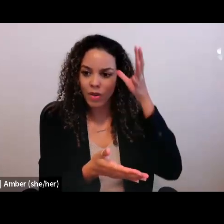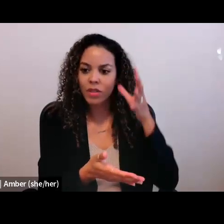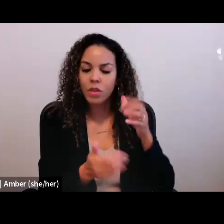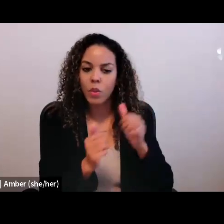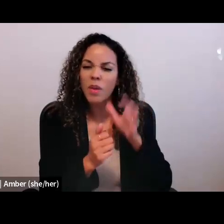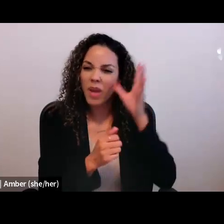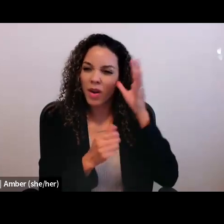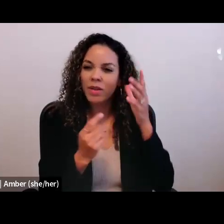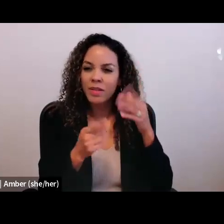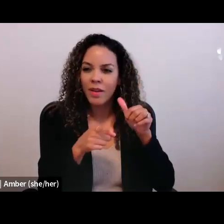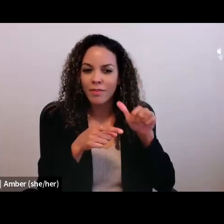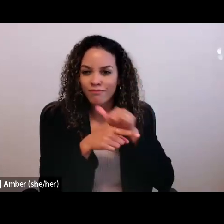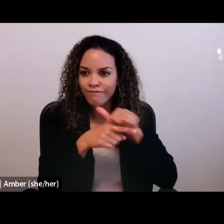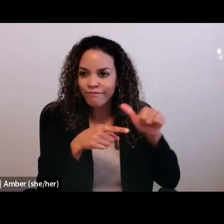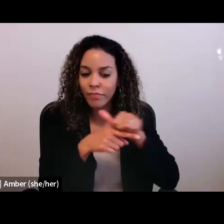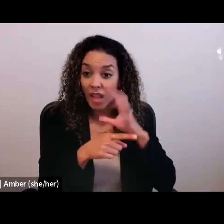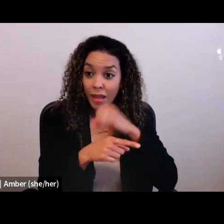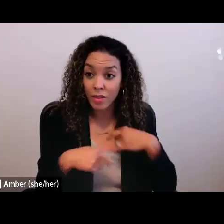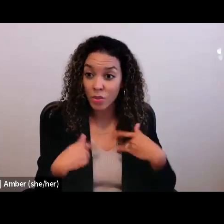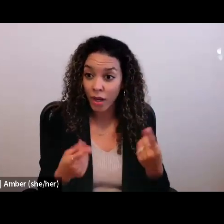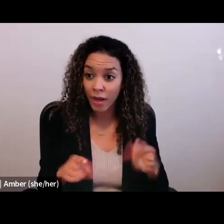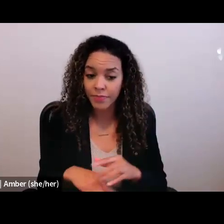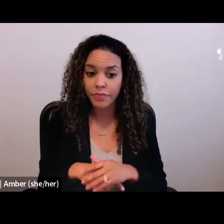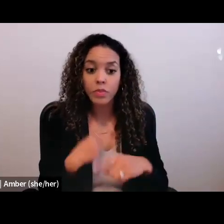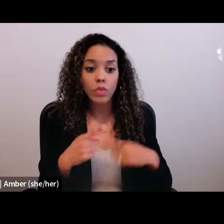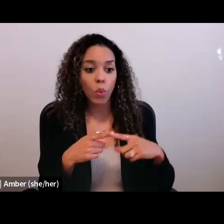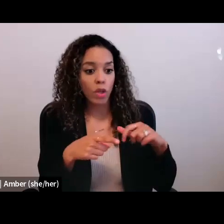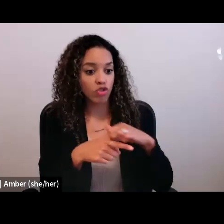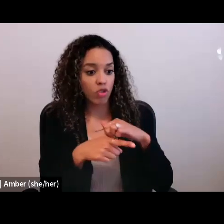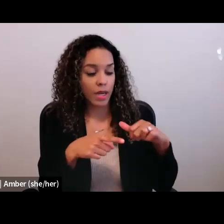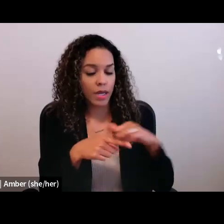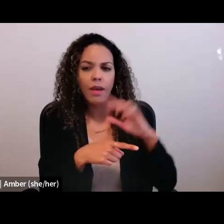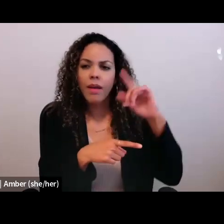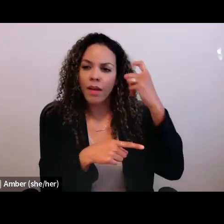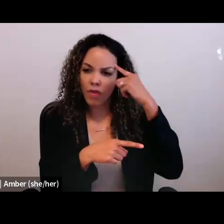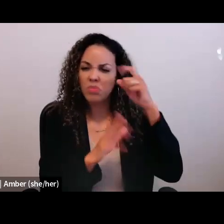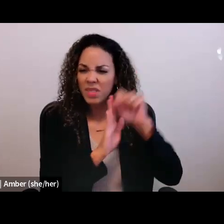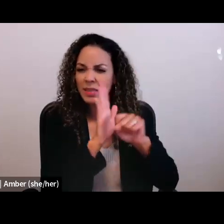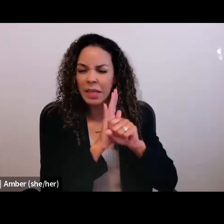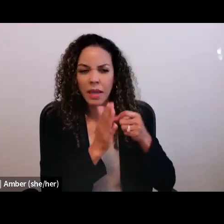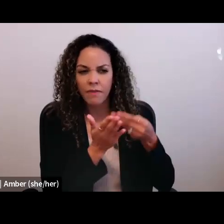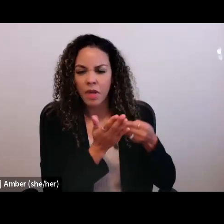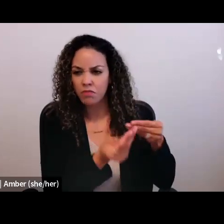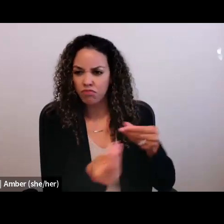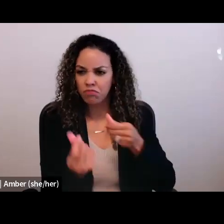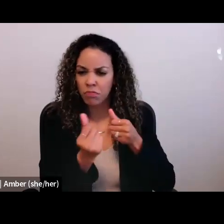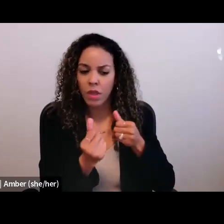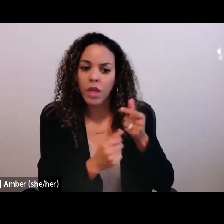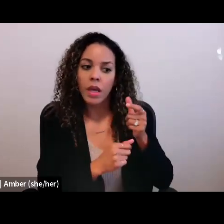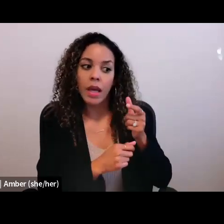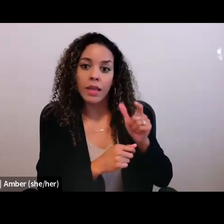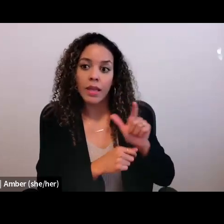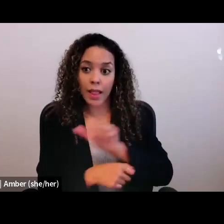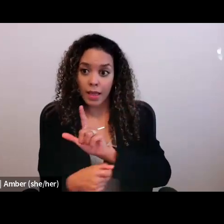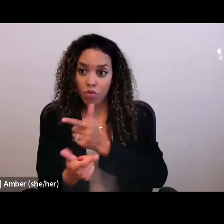training, and guess what happened? When we did the training, we got funded by the government, by the state. The liberals said, oh, this